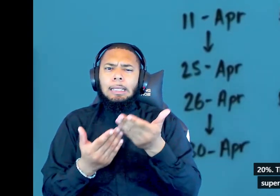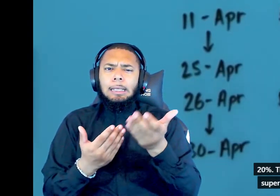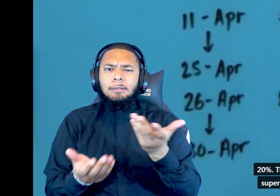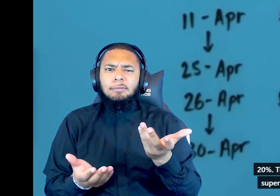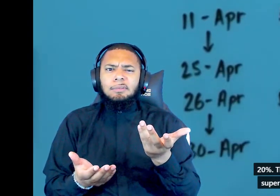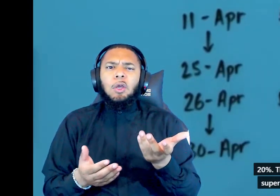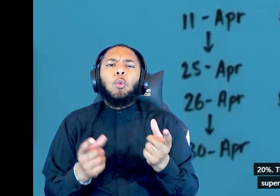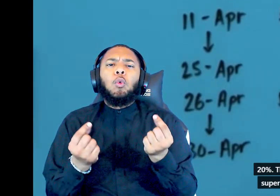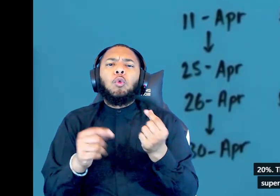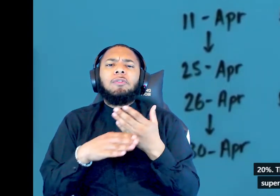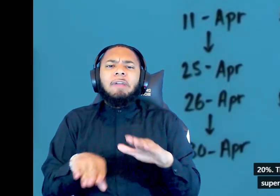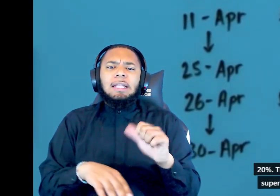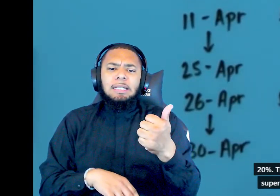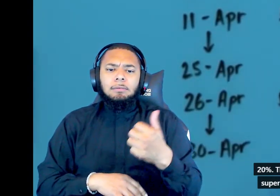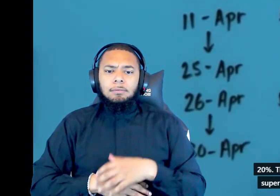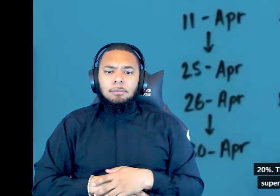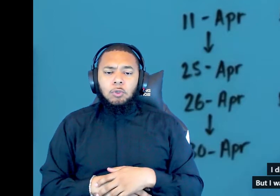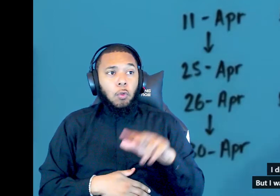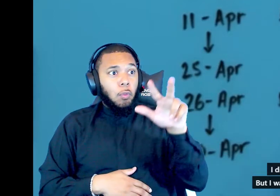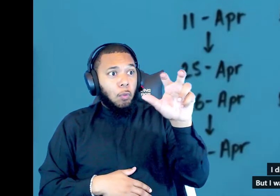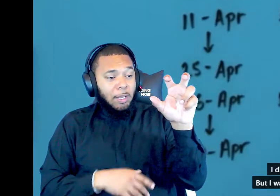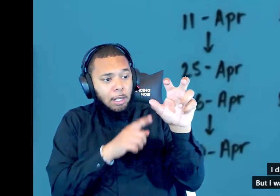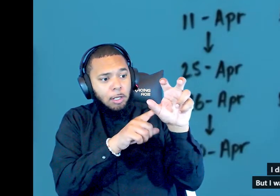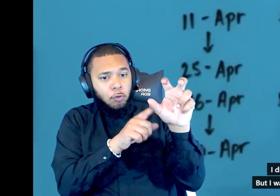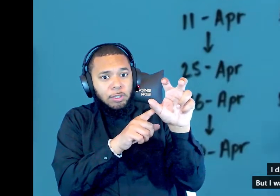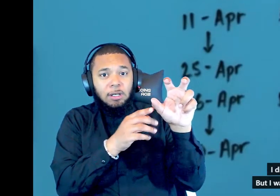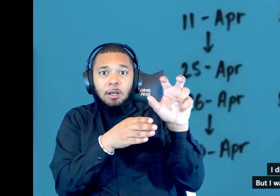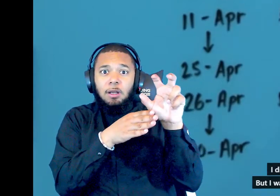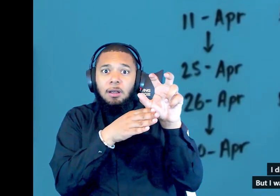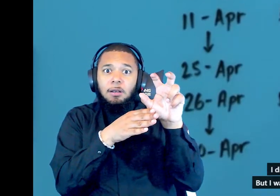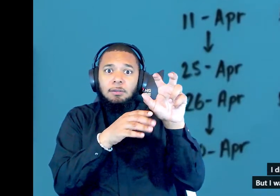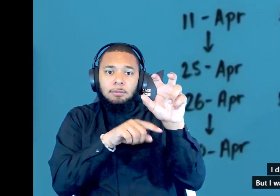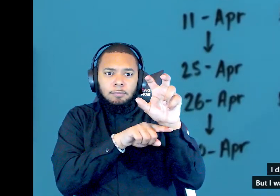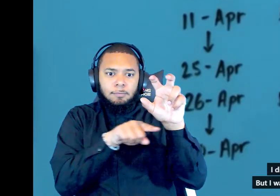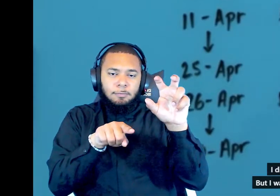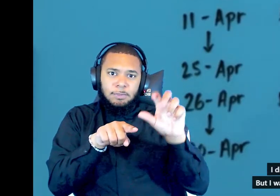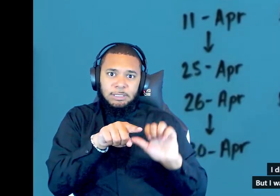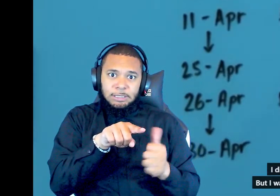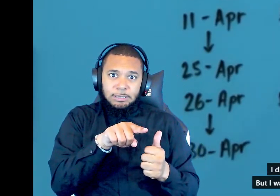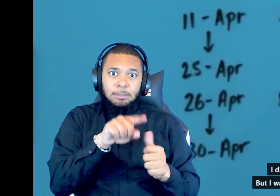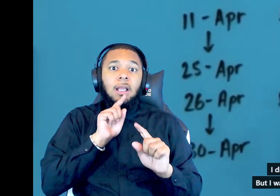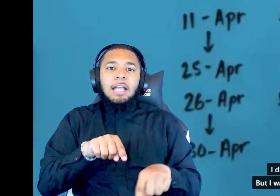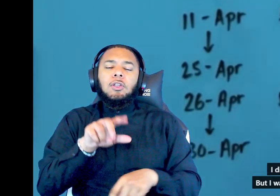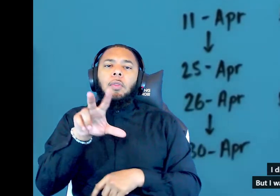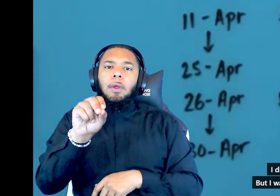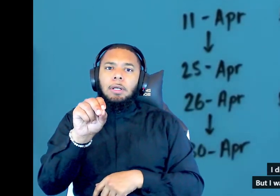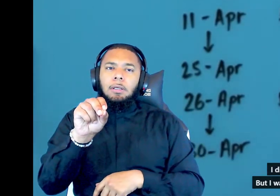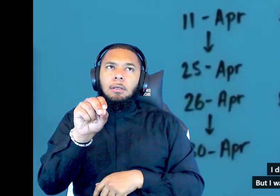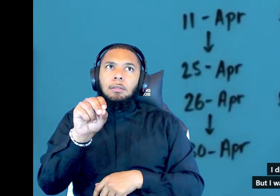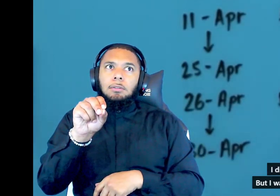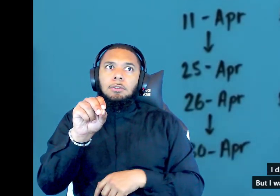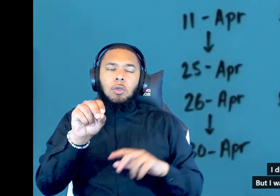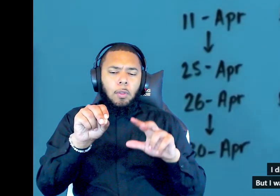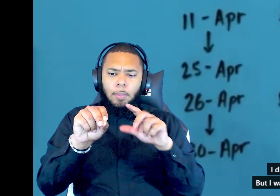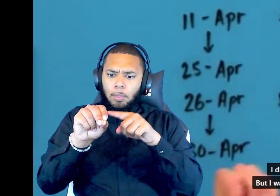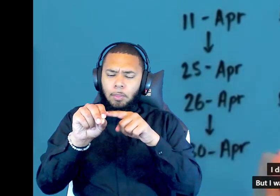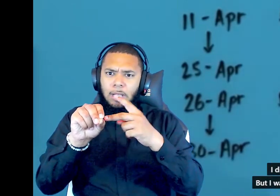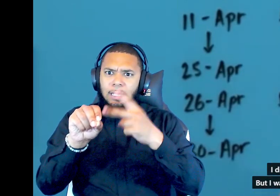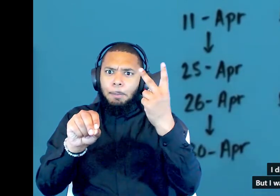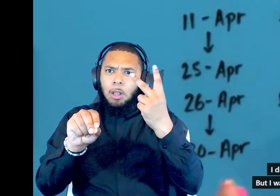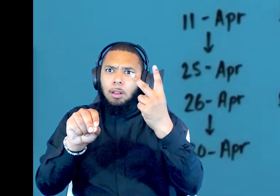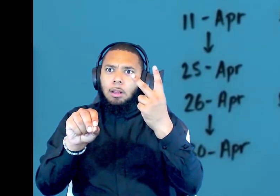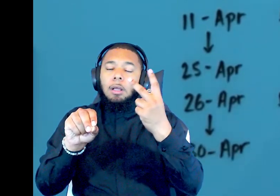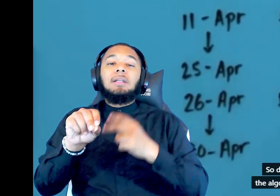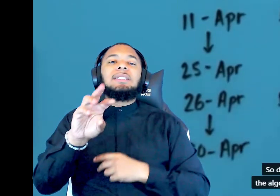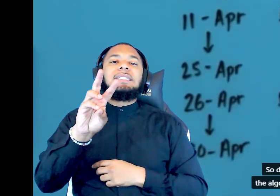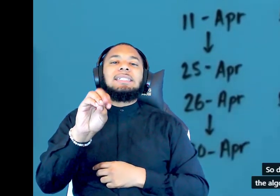divide by 10. So if I divide 300 by 10, I'll get 30, but I want double that. So I'll have